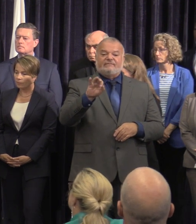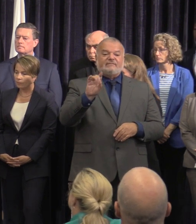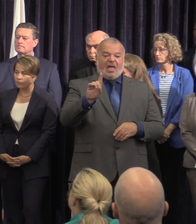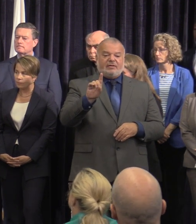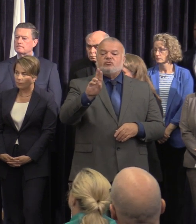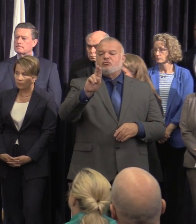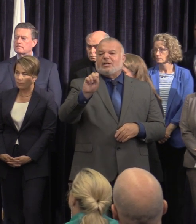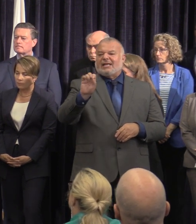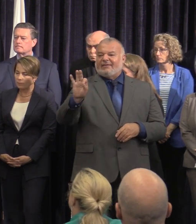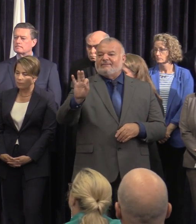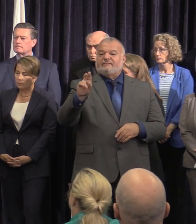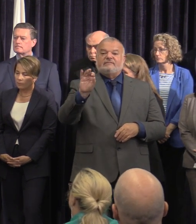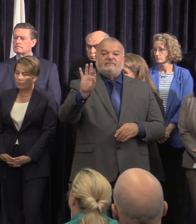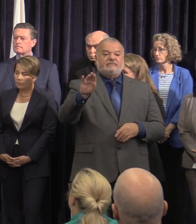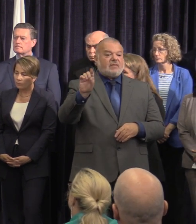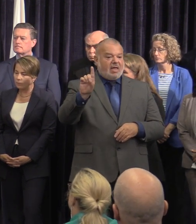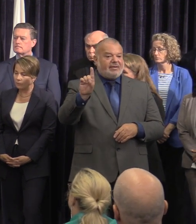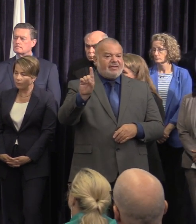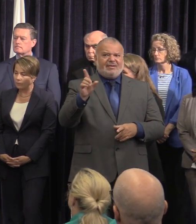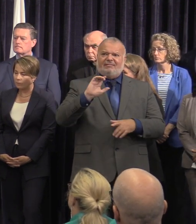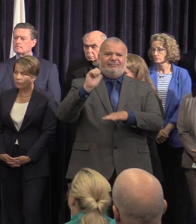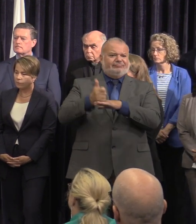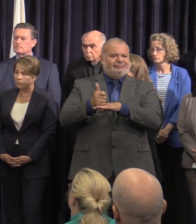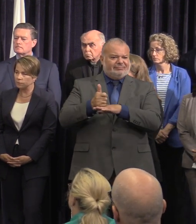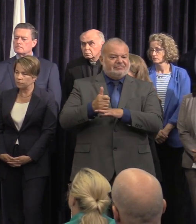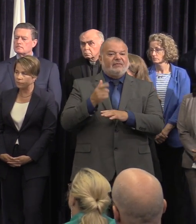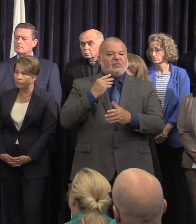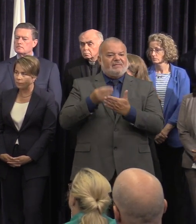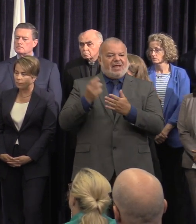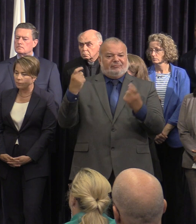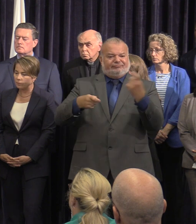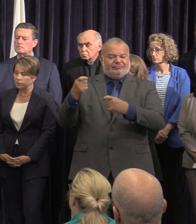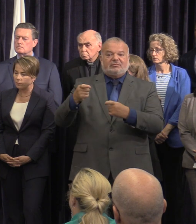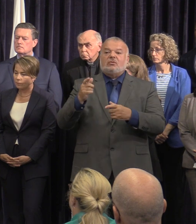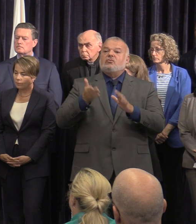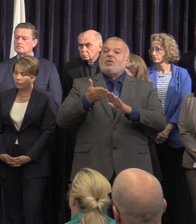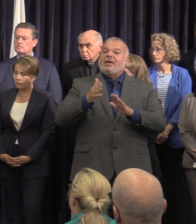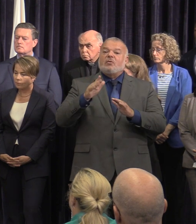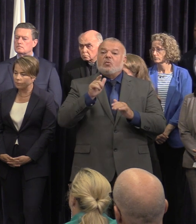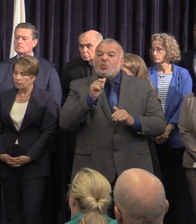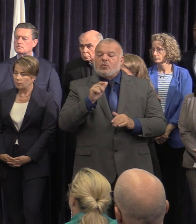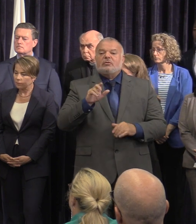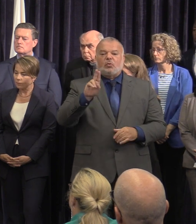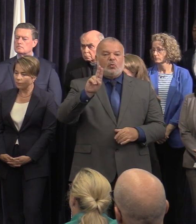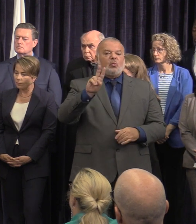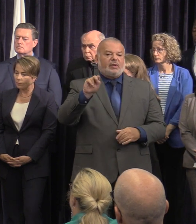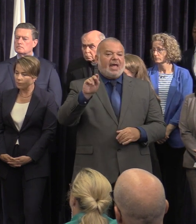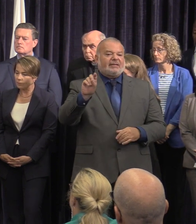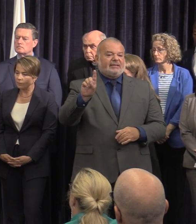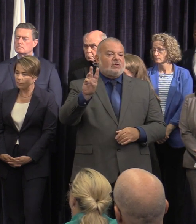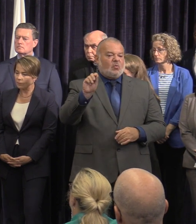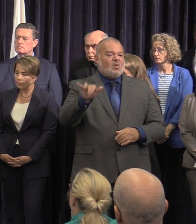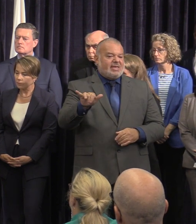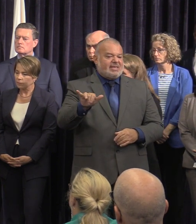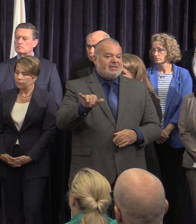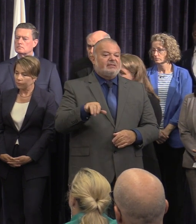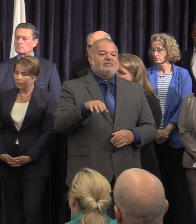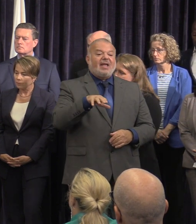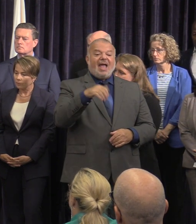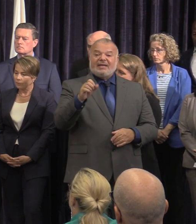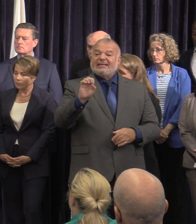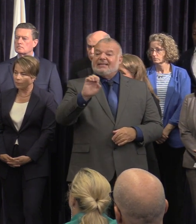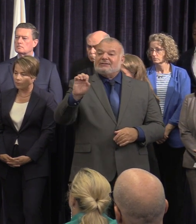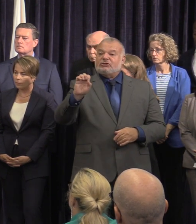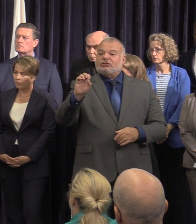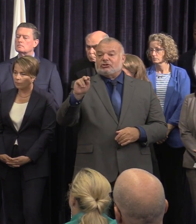United Way of Massachusetts Bay. We can also announce two major initial donations. Eastern Bank has pledged the